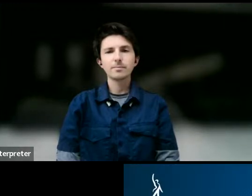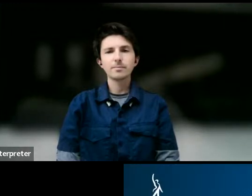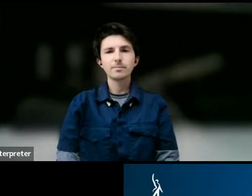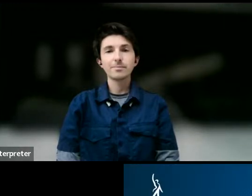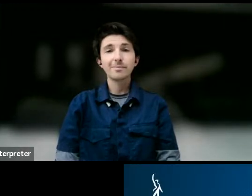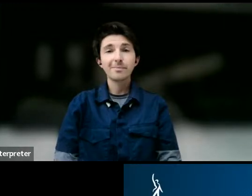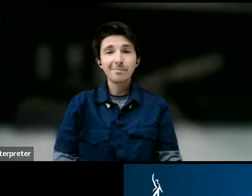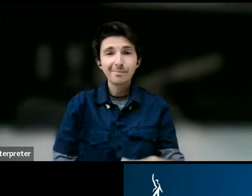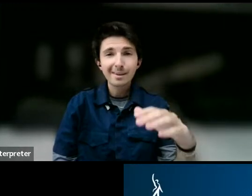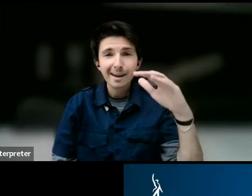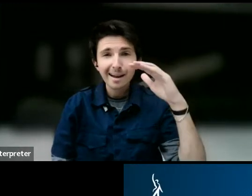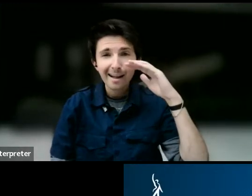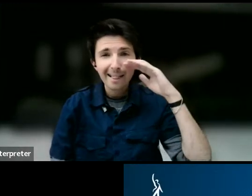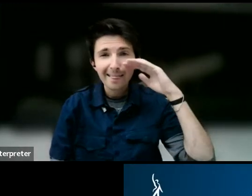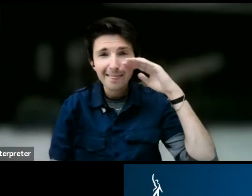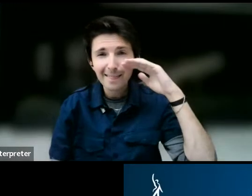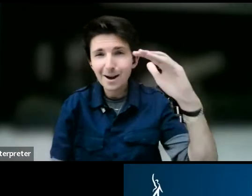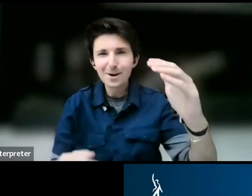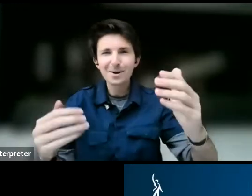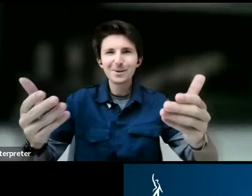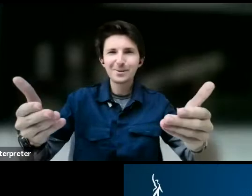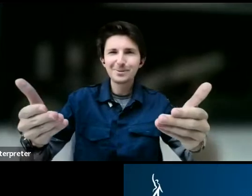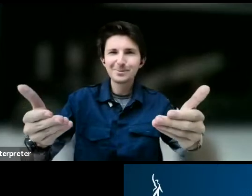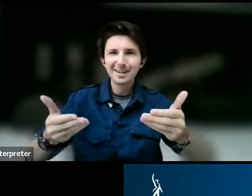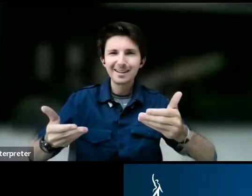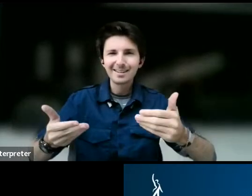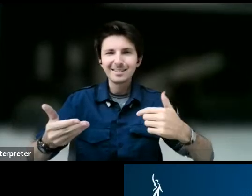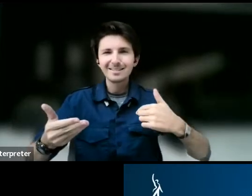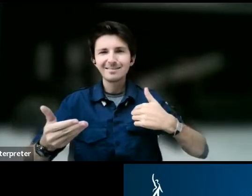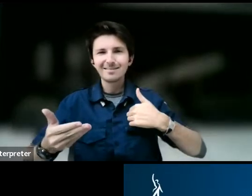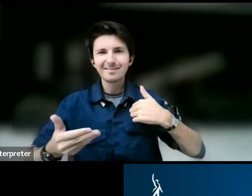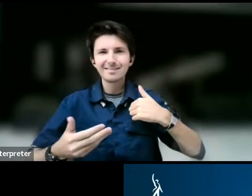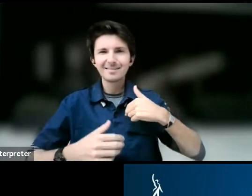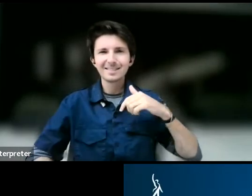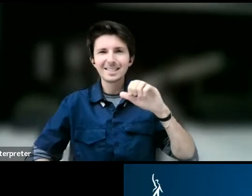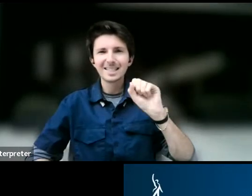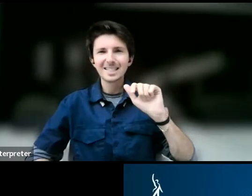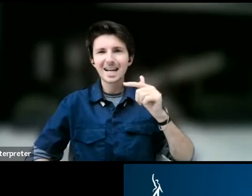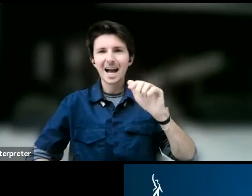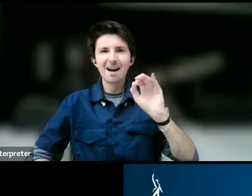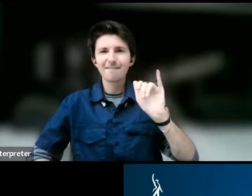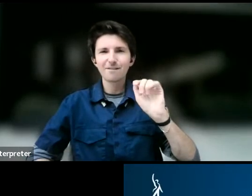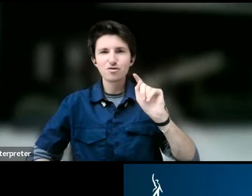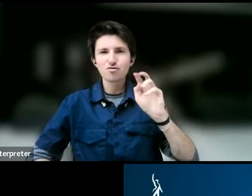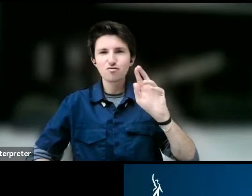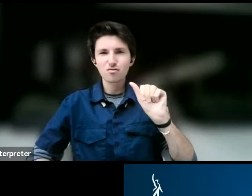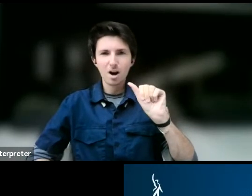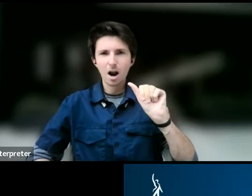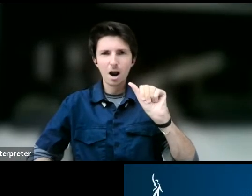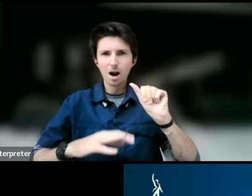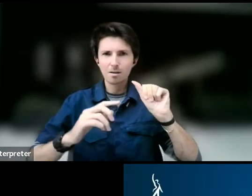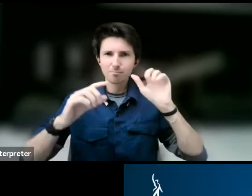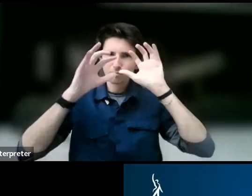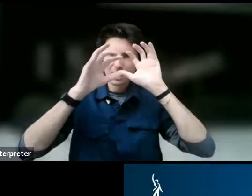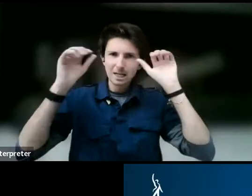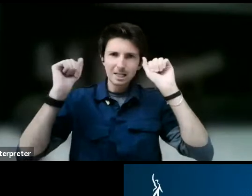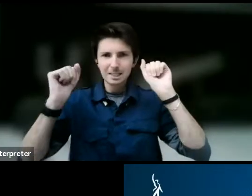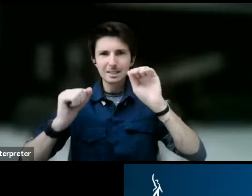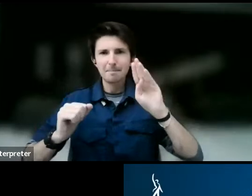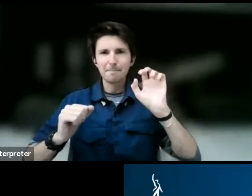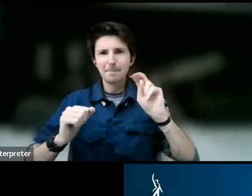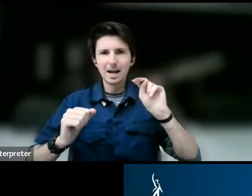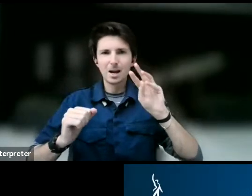Hello and welcome. I'm SAG-AFTRA Executive Vice President Ben Whitehair. Thank you all so much for joining us for